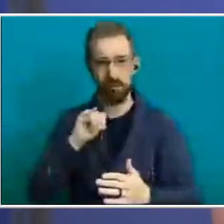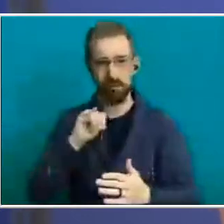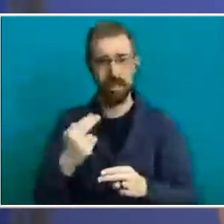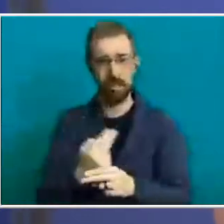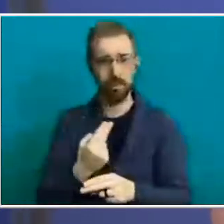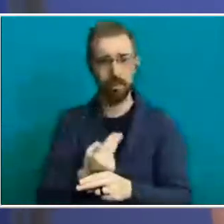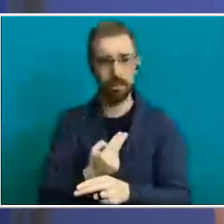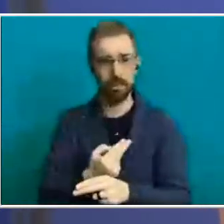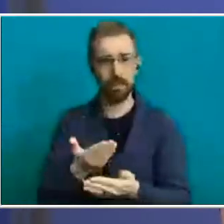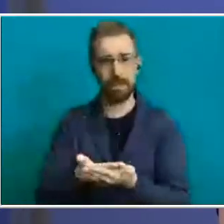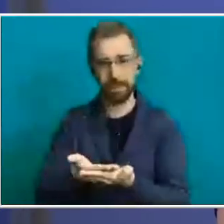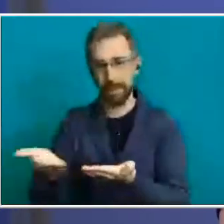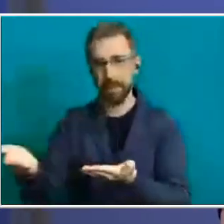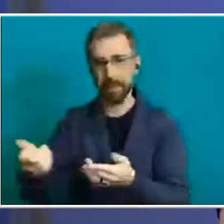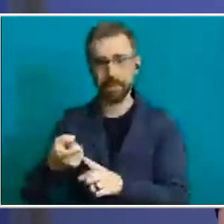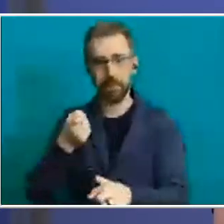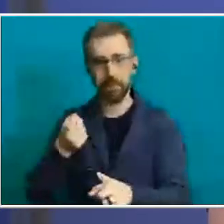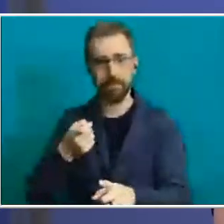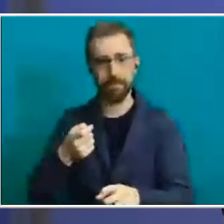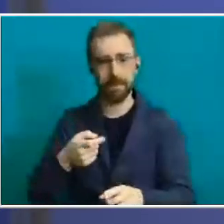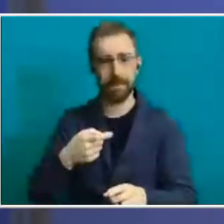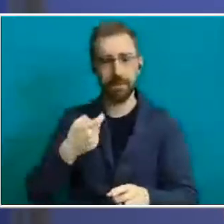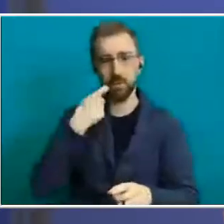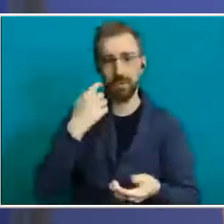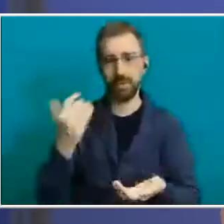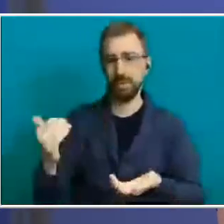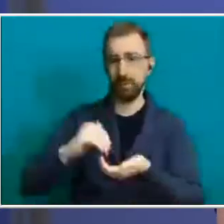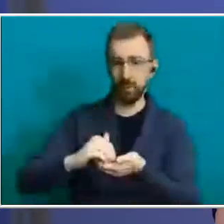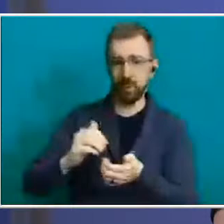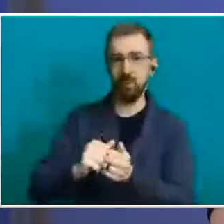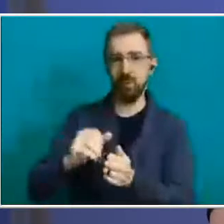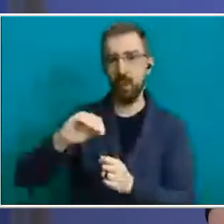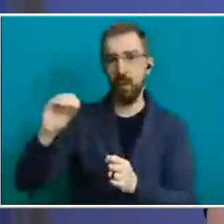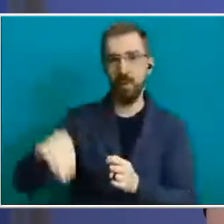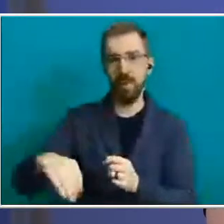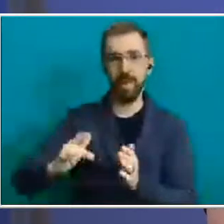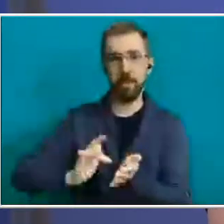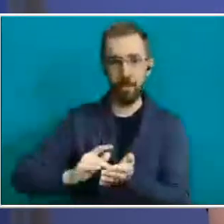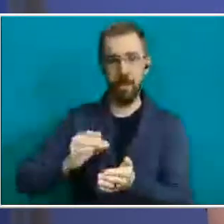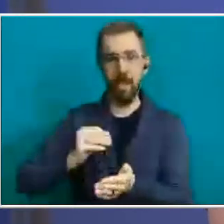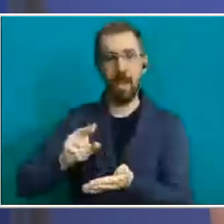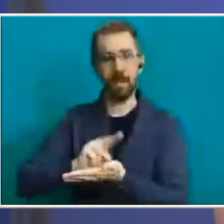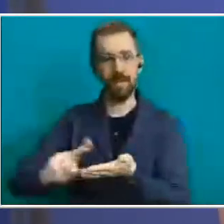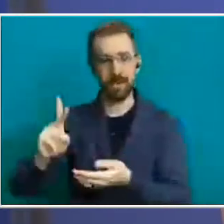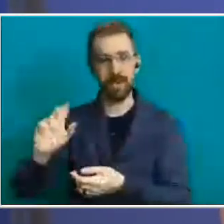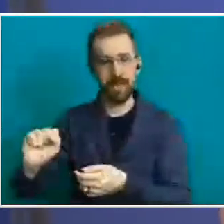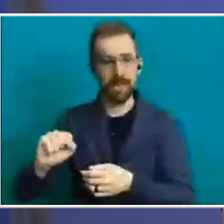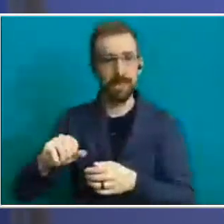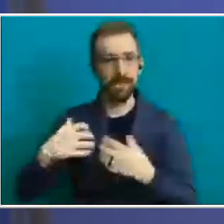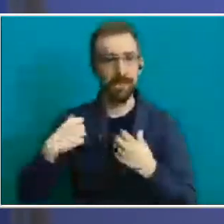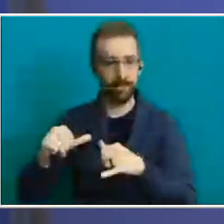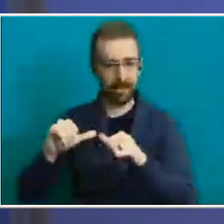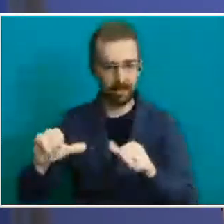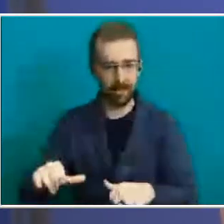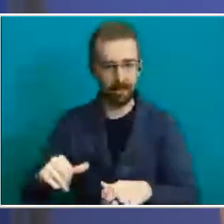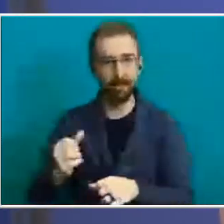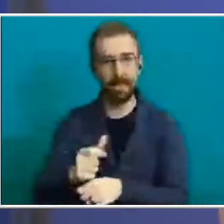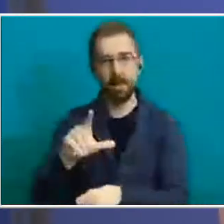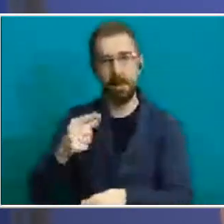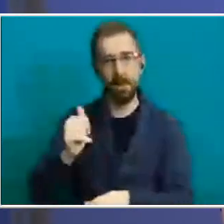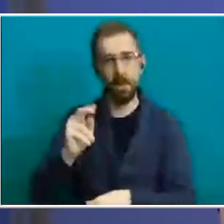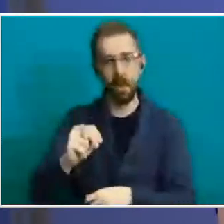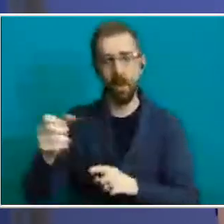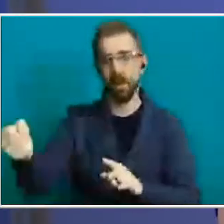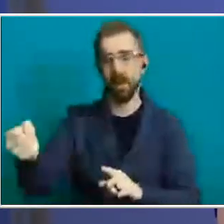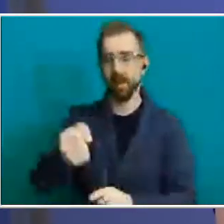from the recent merger as well with Olathe Medical and University of Kansas Health System, with getting Logan into the right doctor to